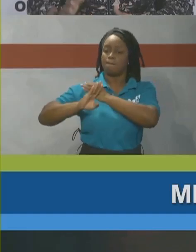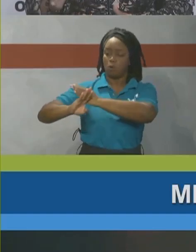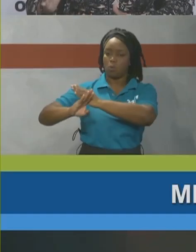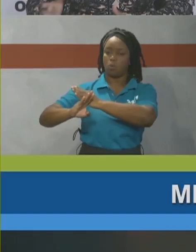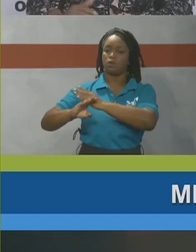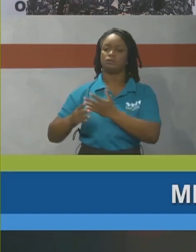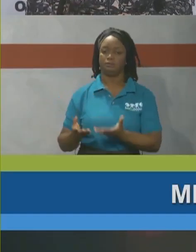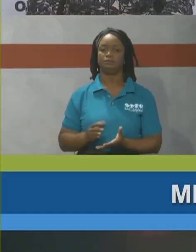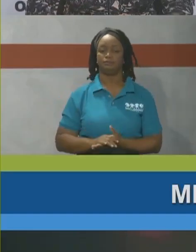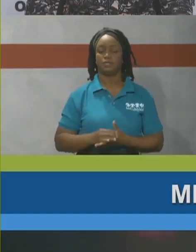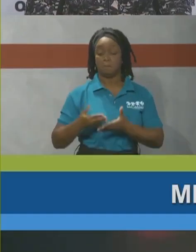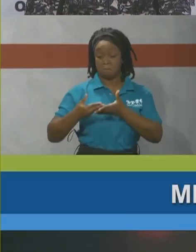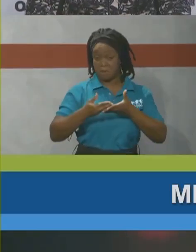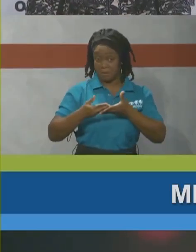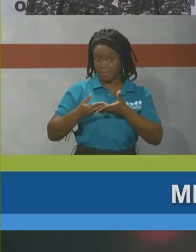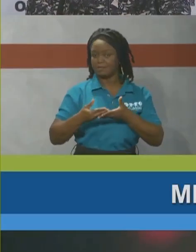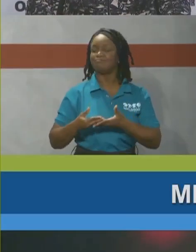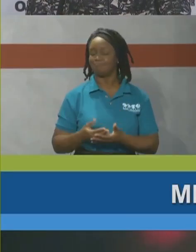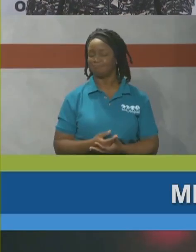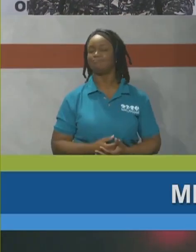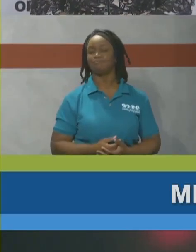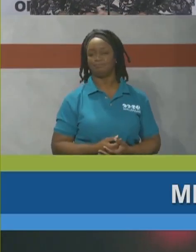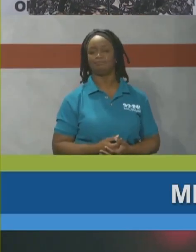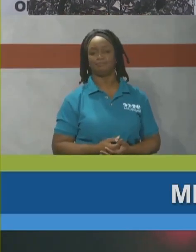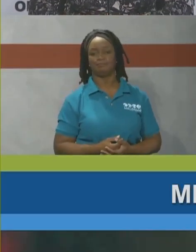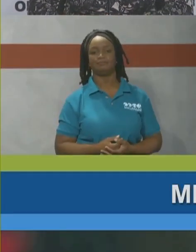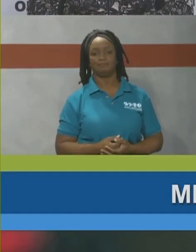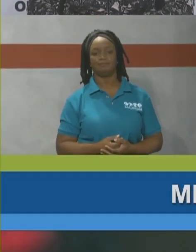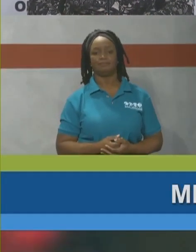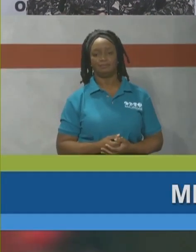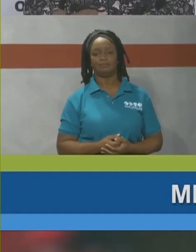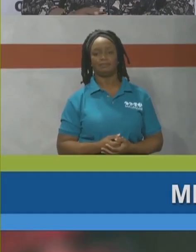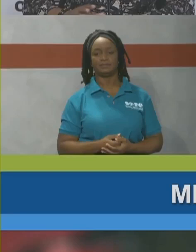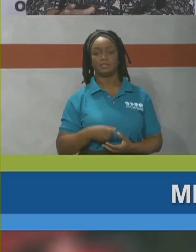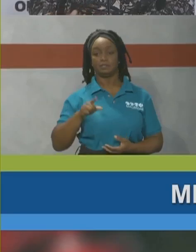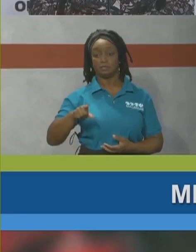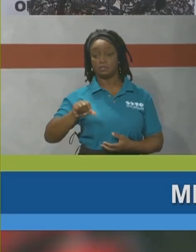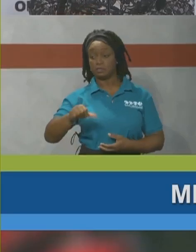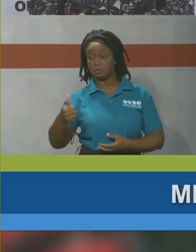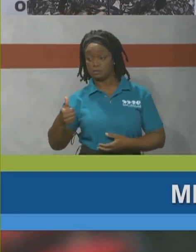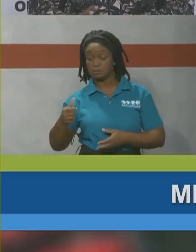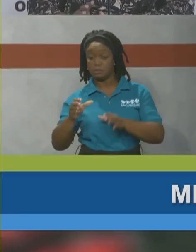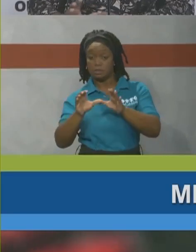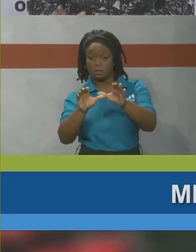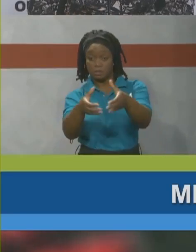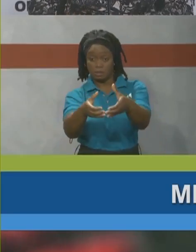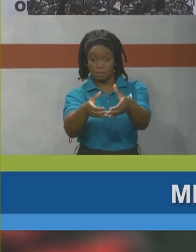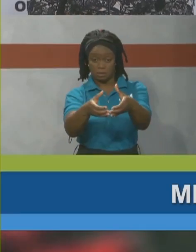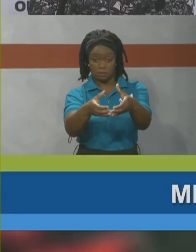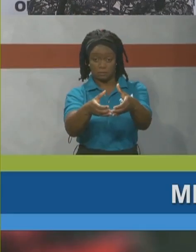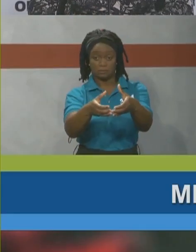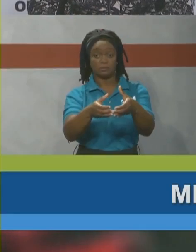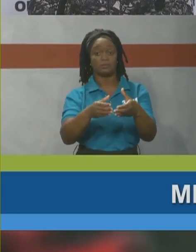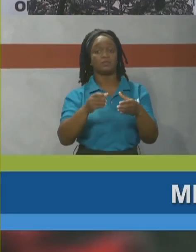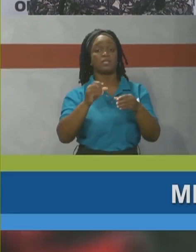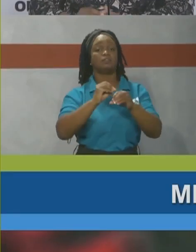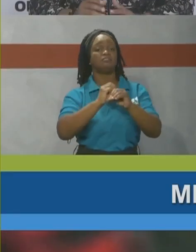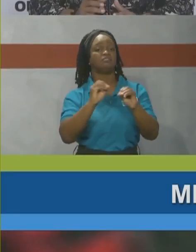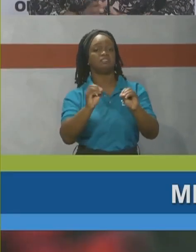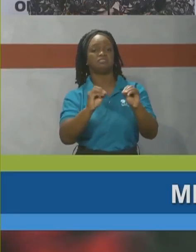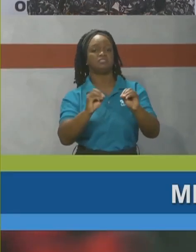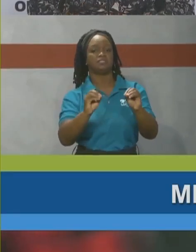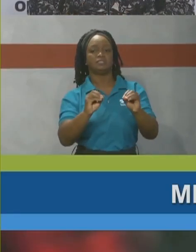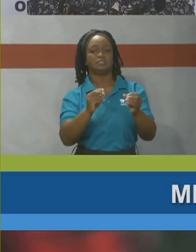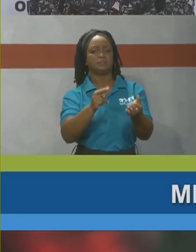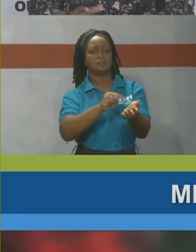really important for those two age groups. In terms of the other age groups, in terms of all the others who have no medical conditions, I